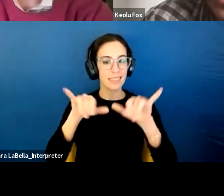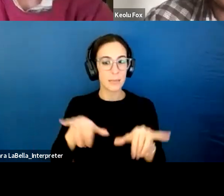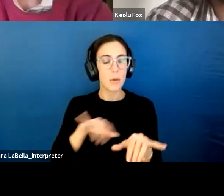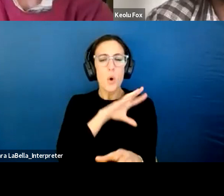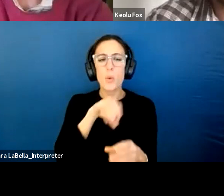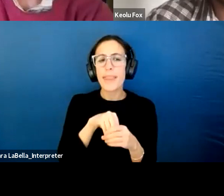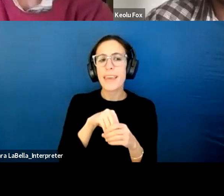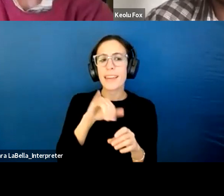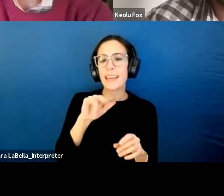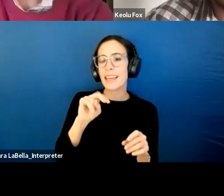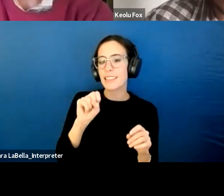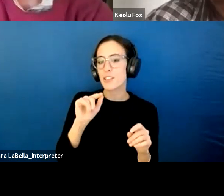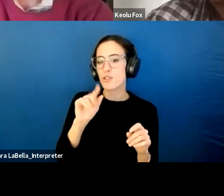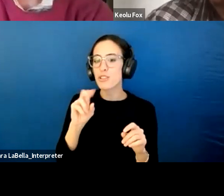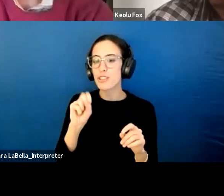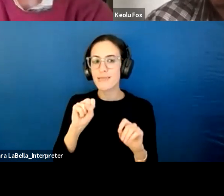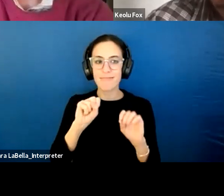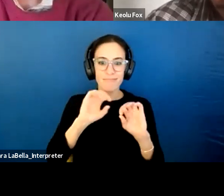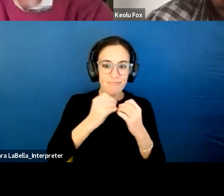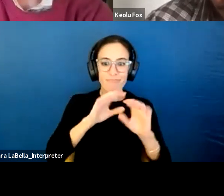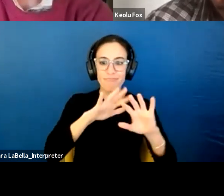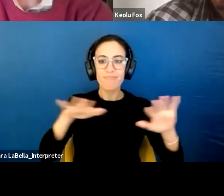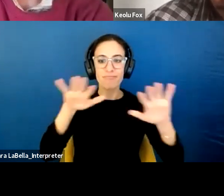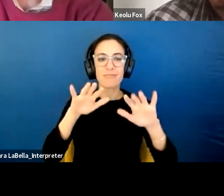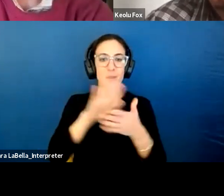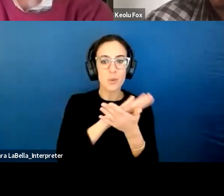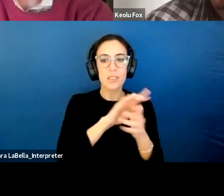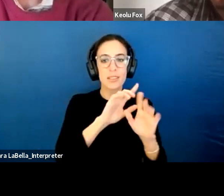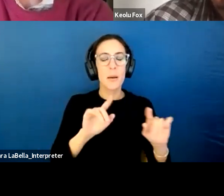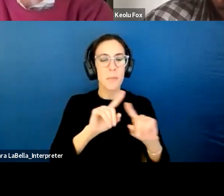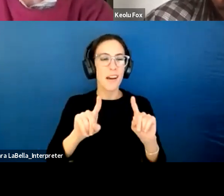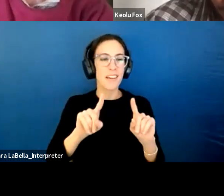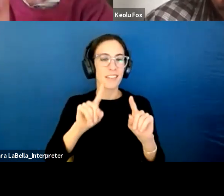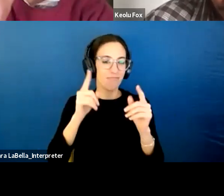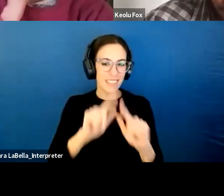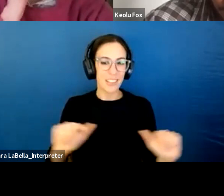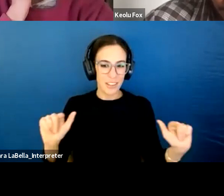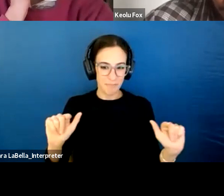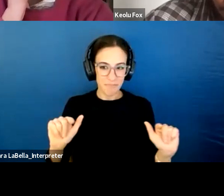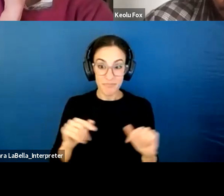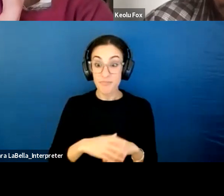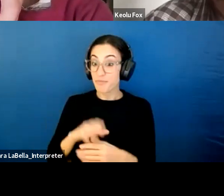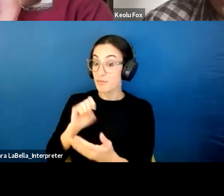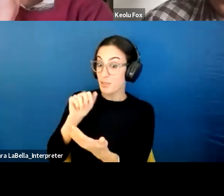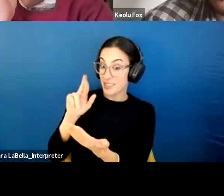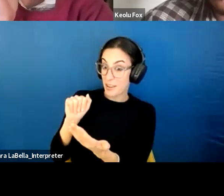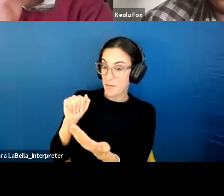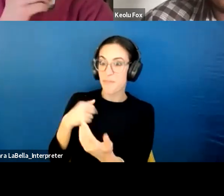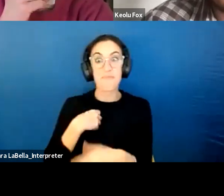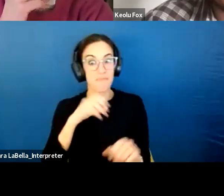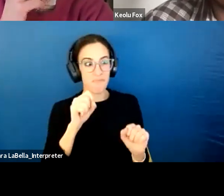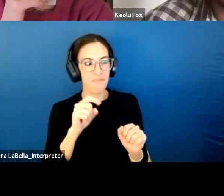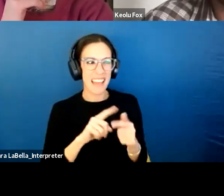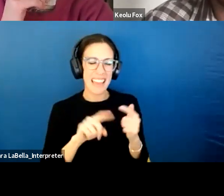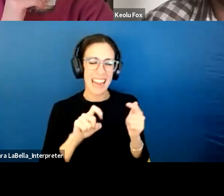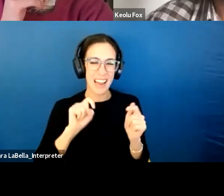but also outside of how we're, you know, working with data, et cetera. Sarah, let's hear it. Yeah, and then I may have to jump off. I do have an